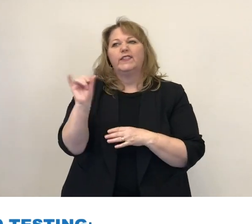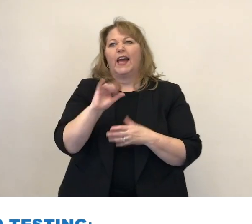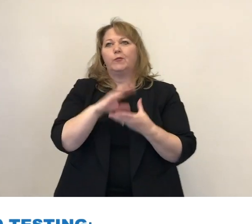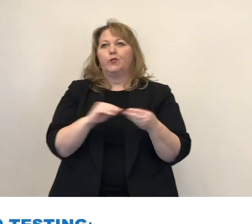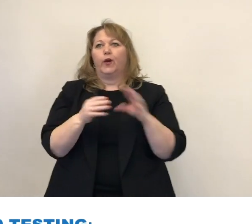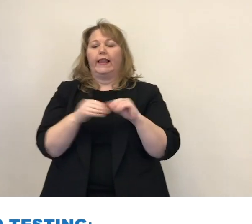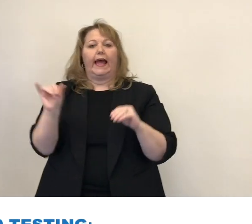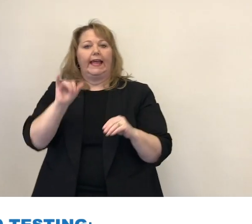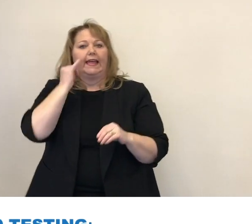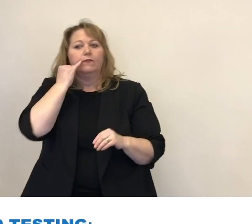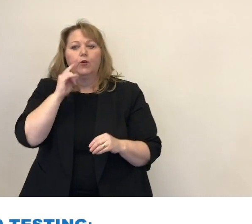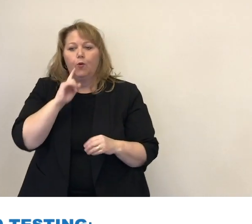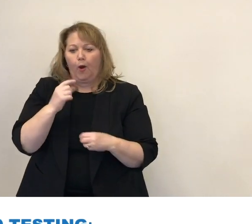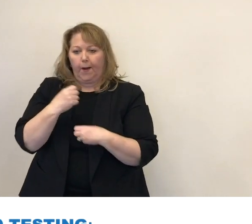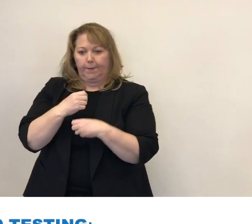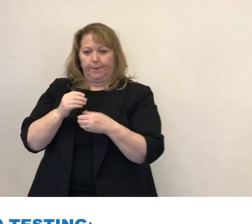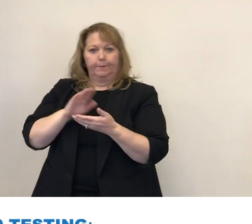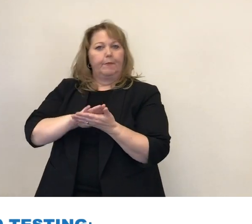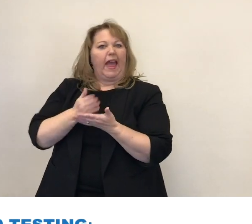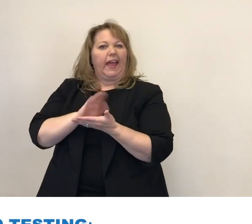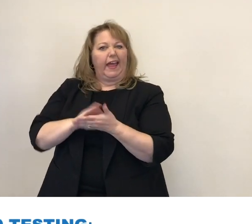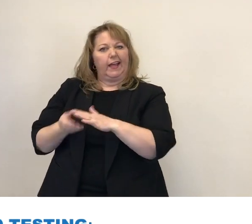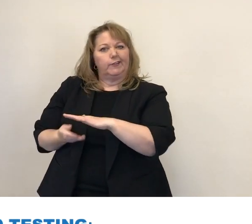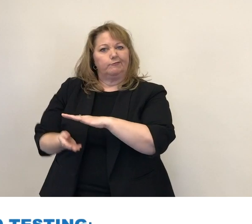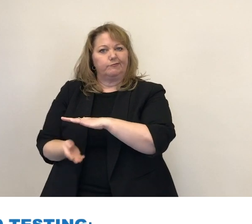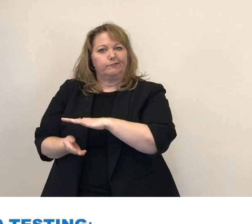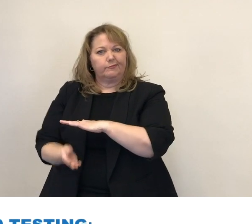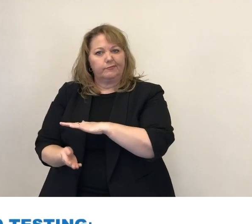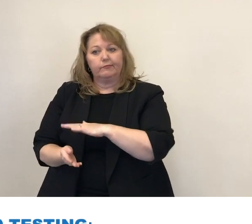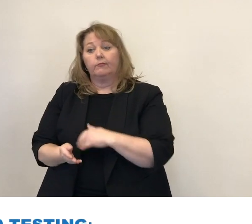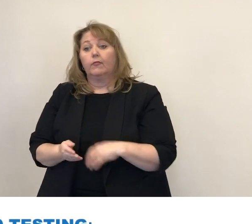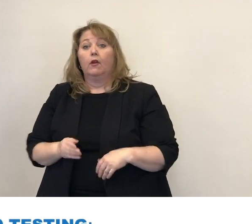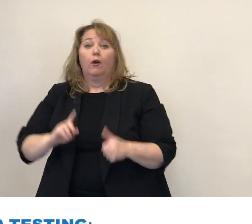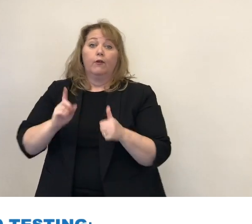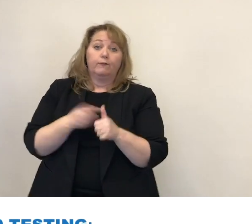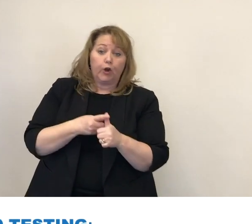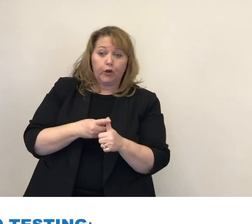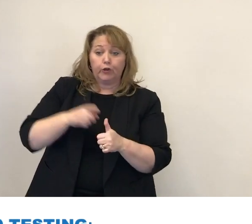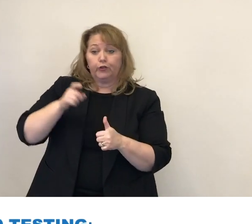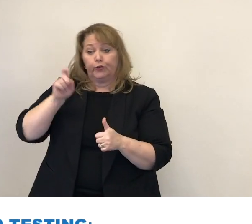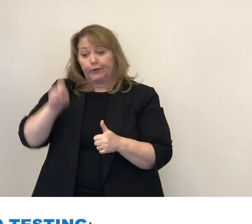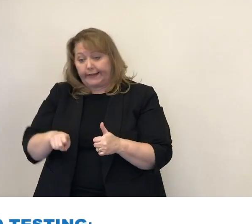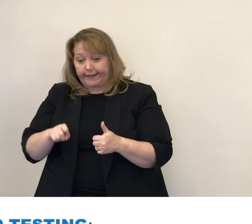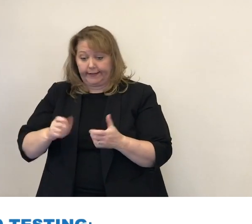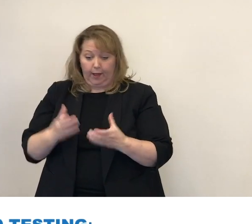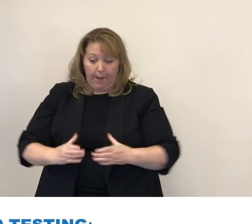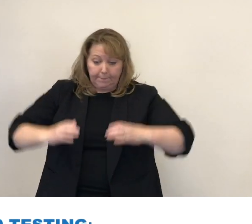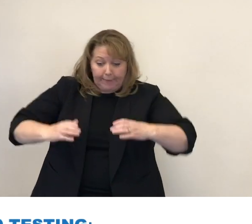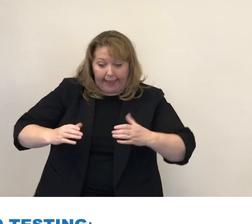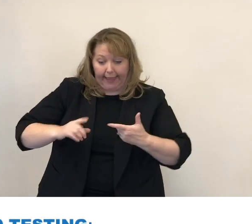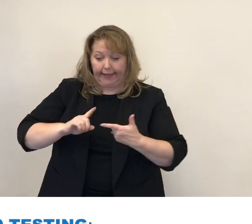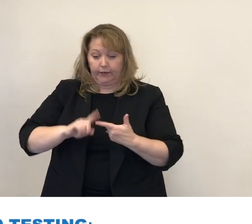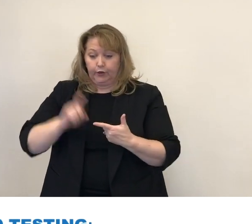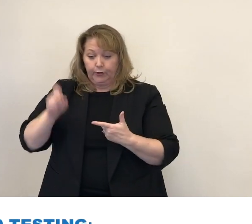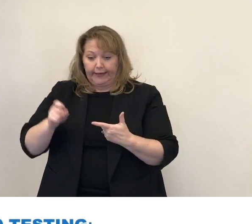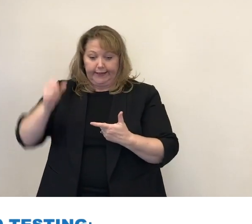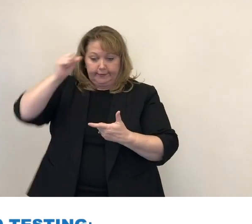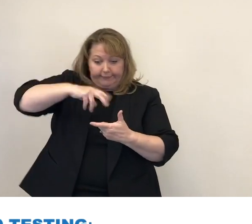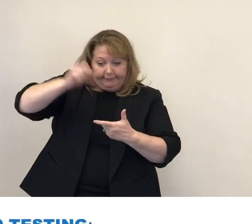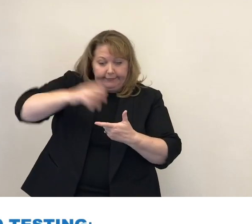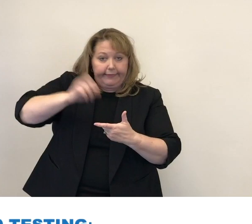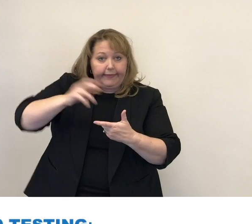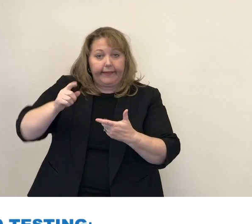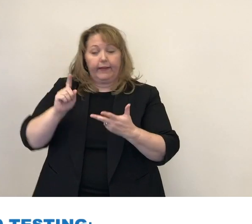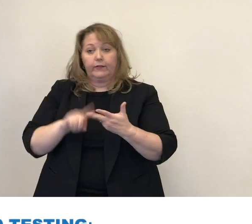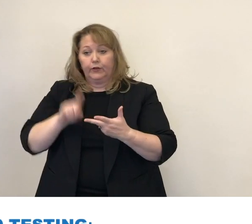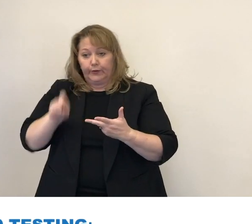Making a lab test is a little bit like making a baked product. You need an oven and you need a pan and you need 3 or 4 or 5 different ingredients. So keeping